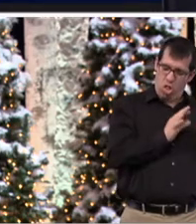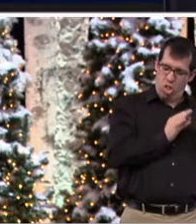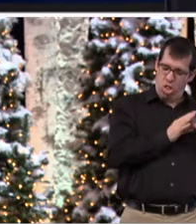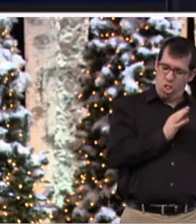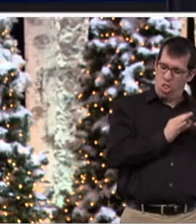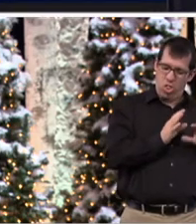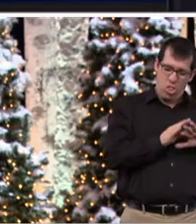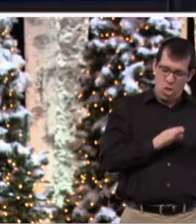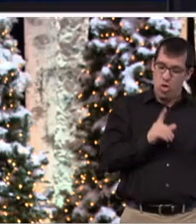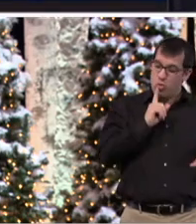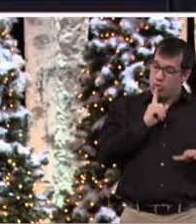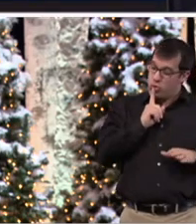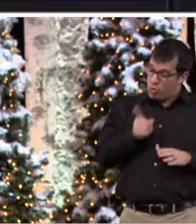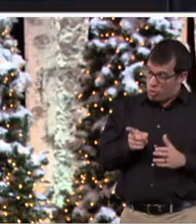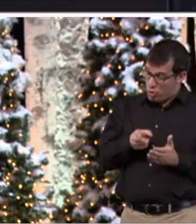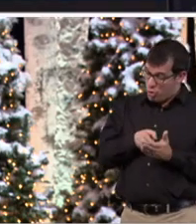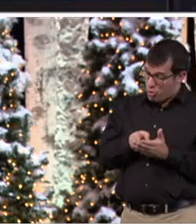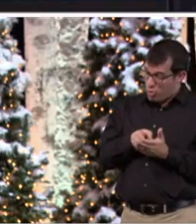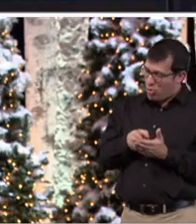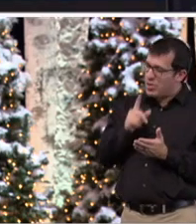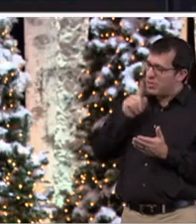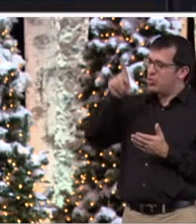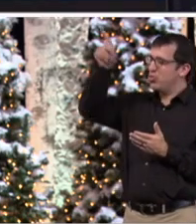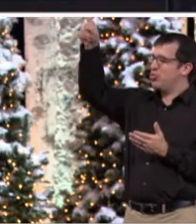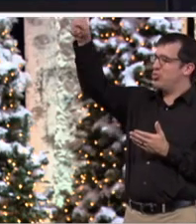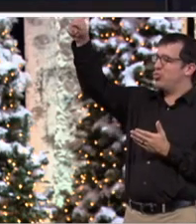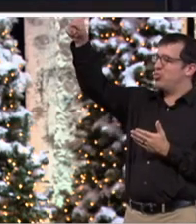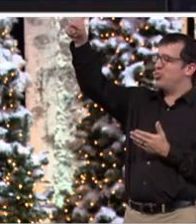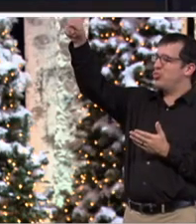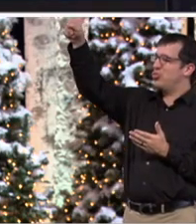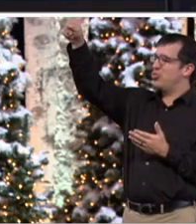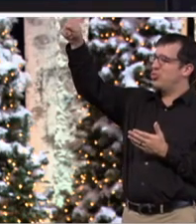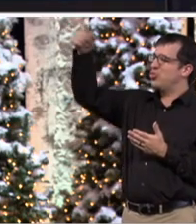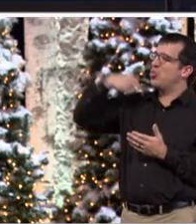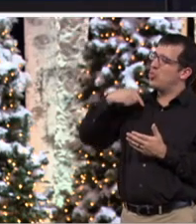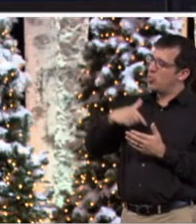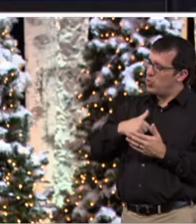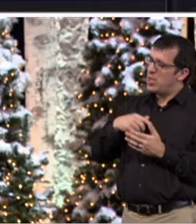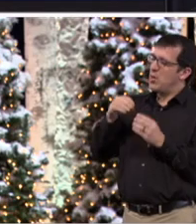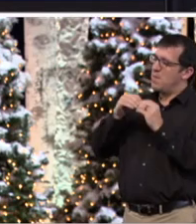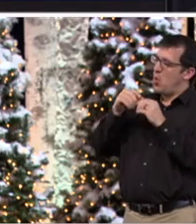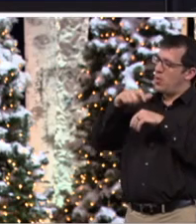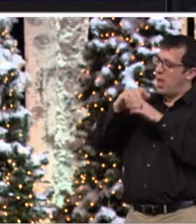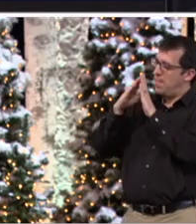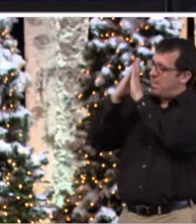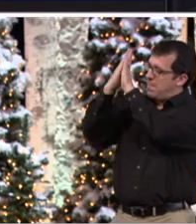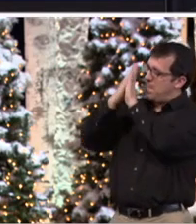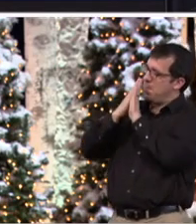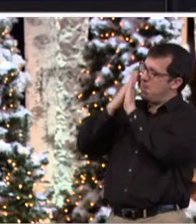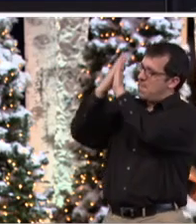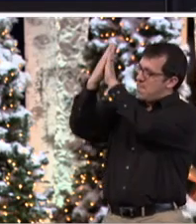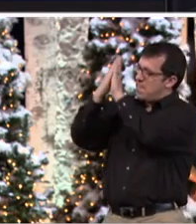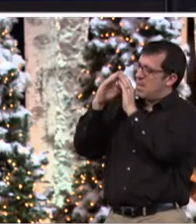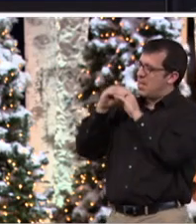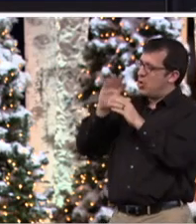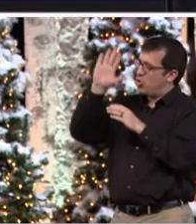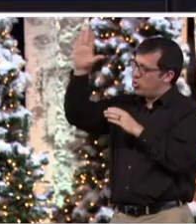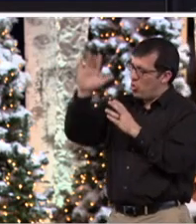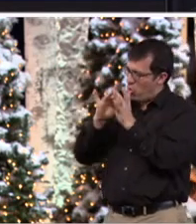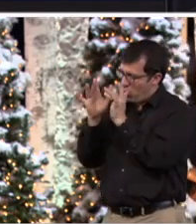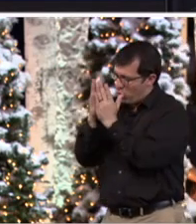That what is true is you. May we spend more time in your word than we do anything